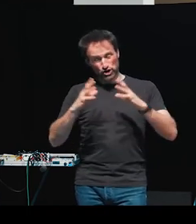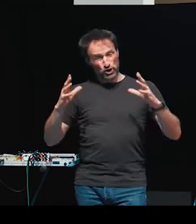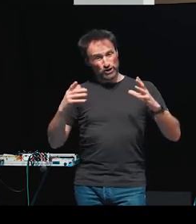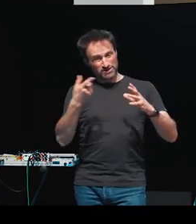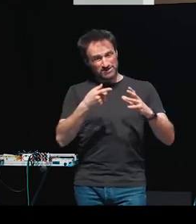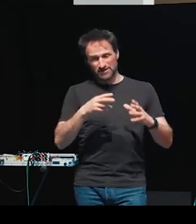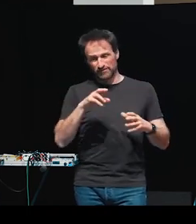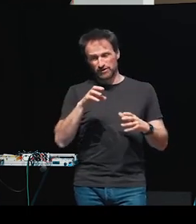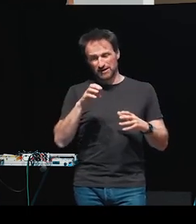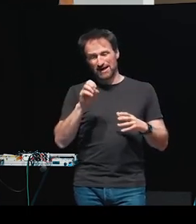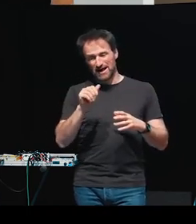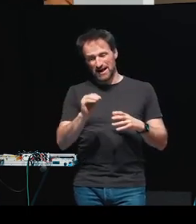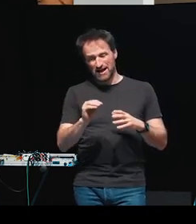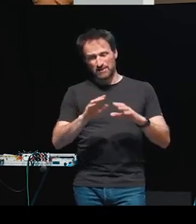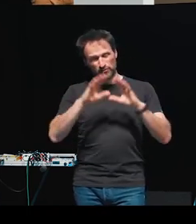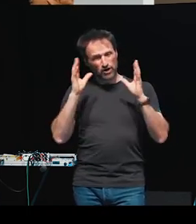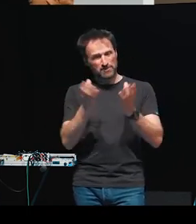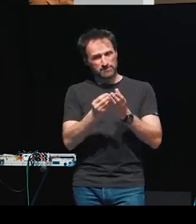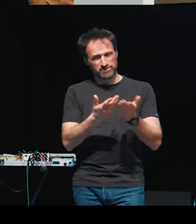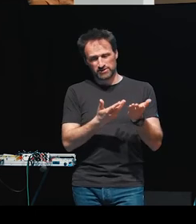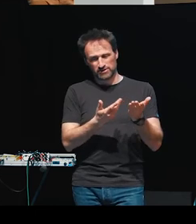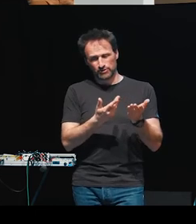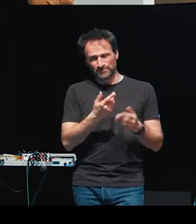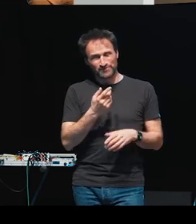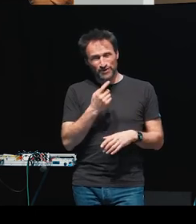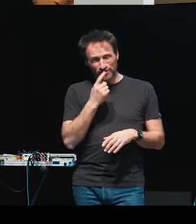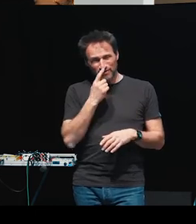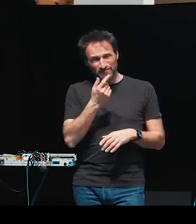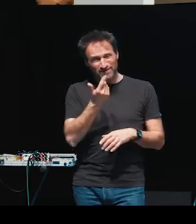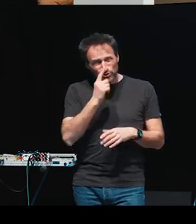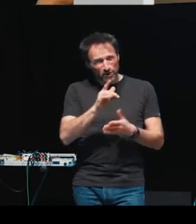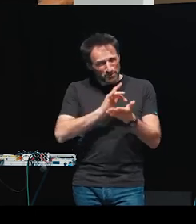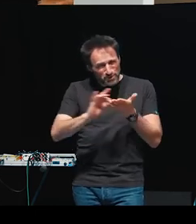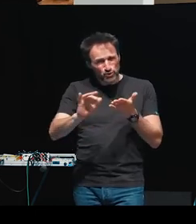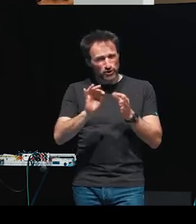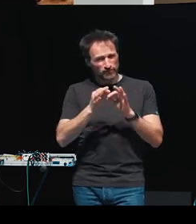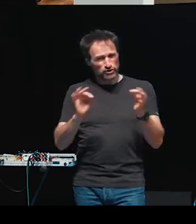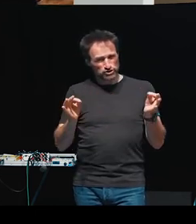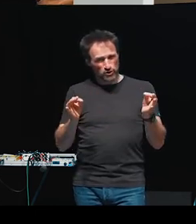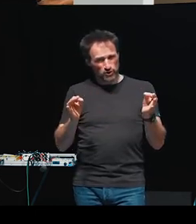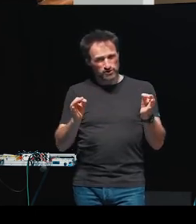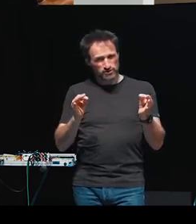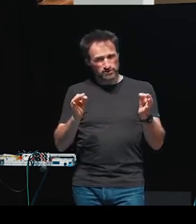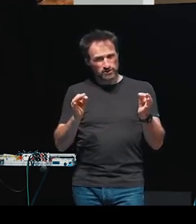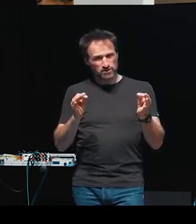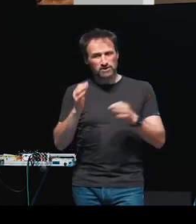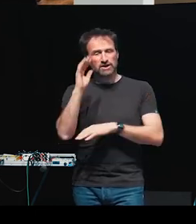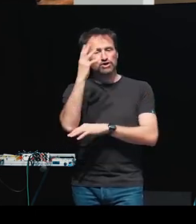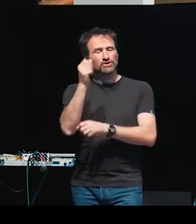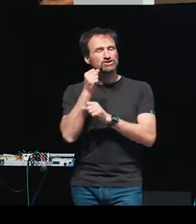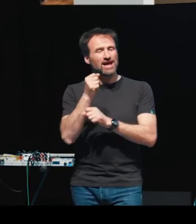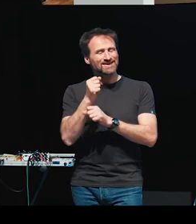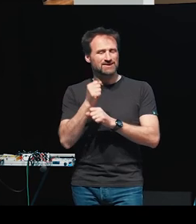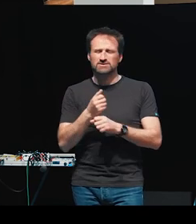this is in part because as Elm has only pure functions, doing things like tree shaking is extremely easy. And you